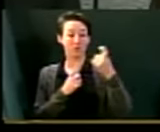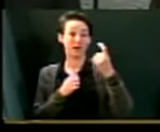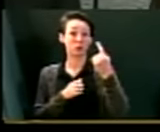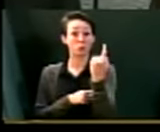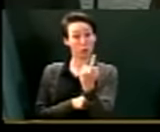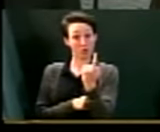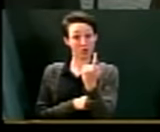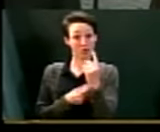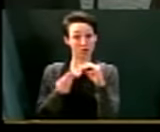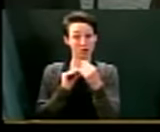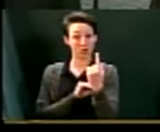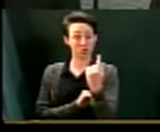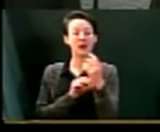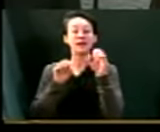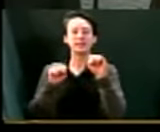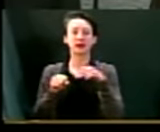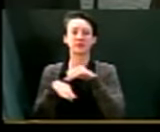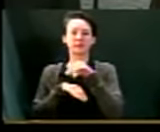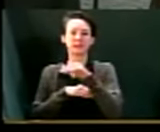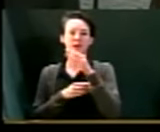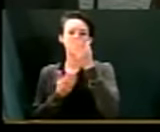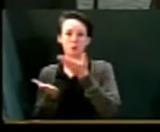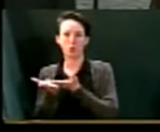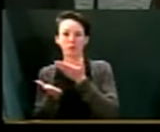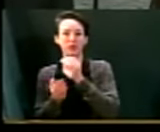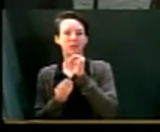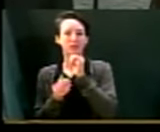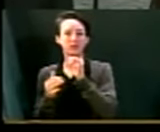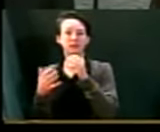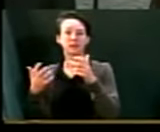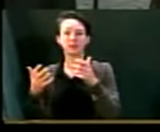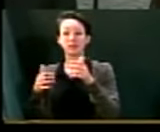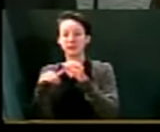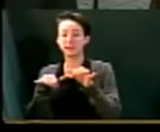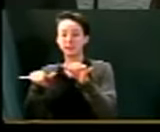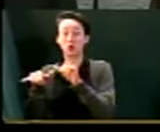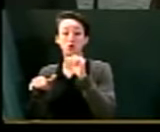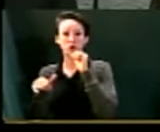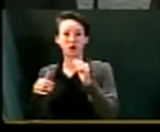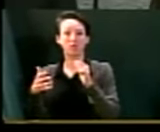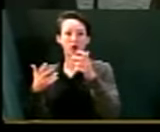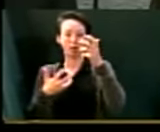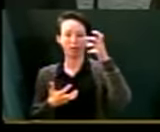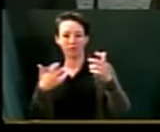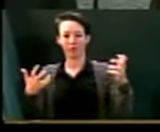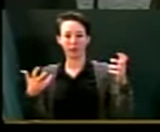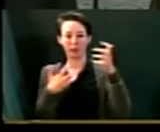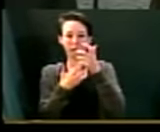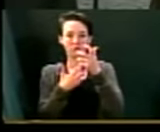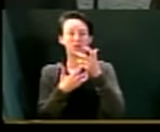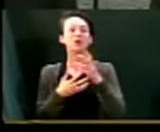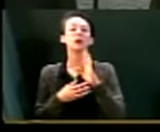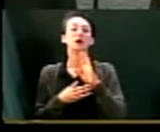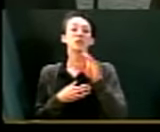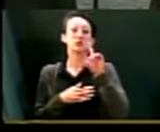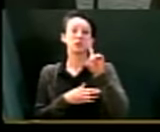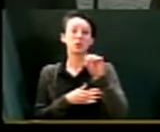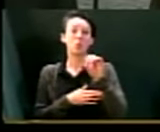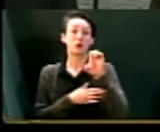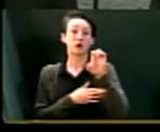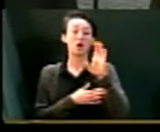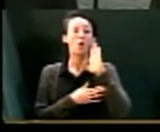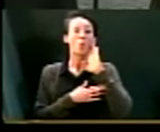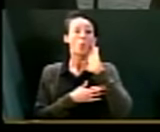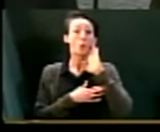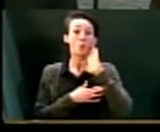proof that no standards are mismatched, and the DOE will rescore the portfolio and update